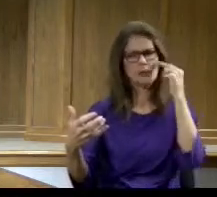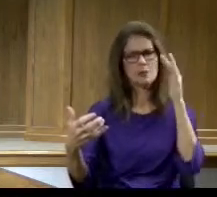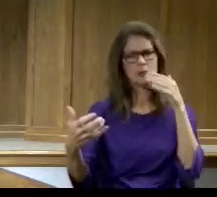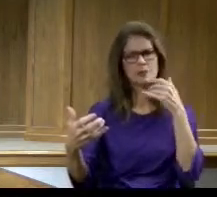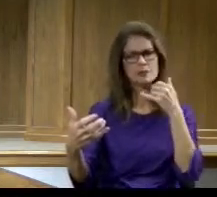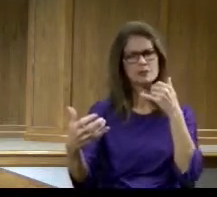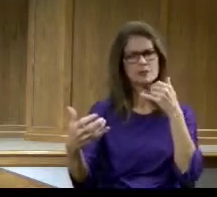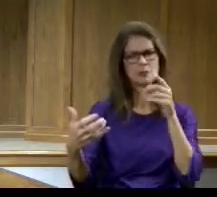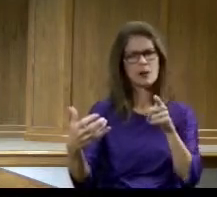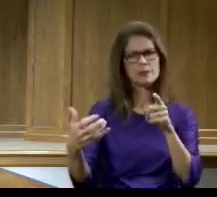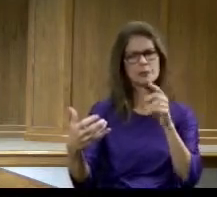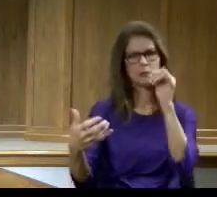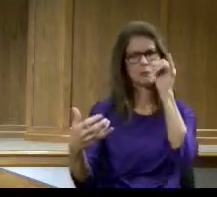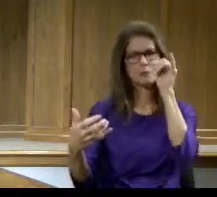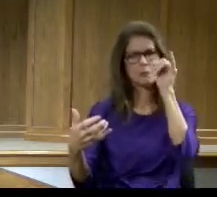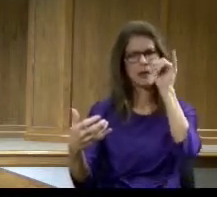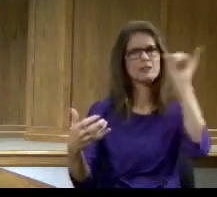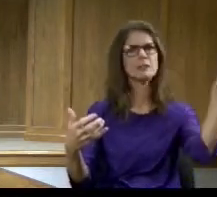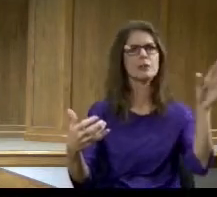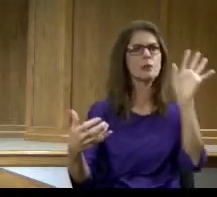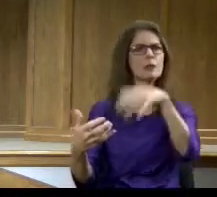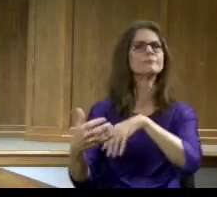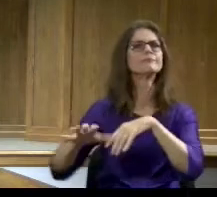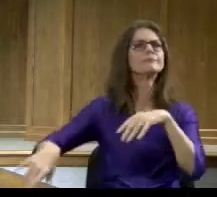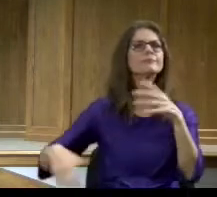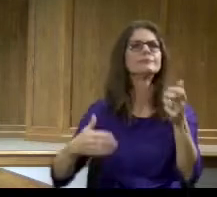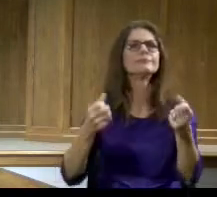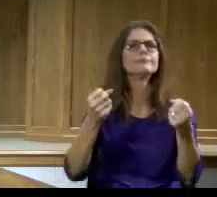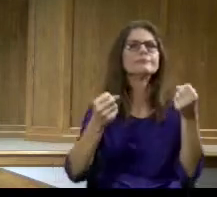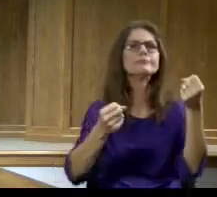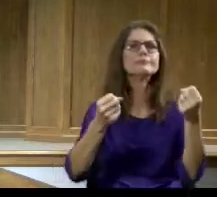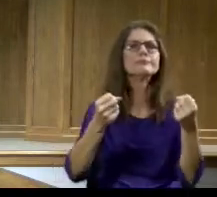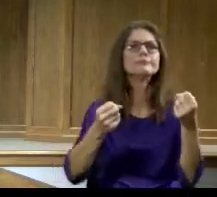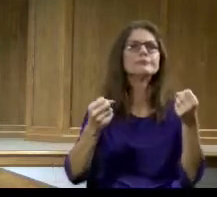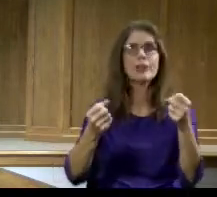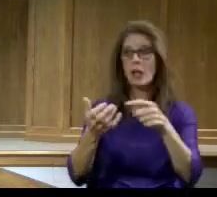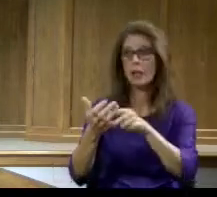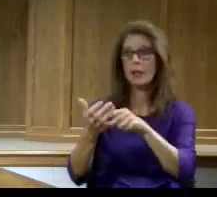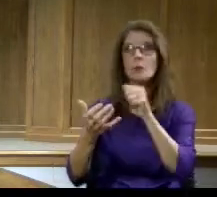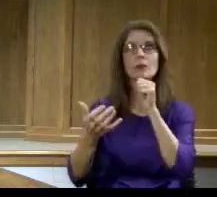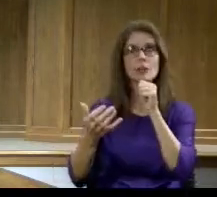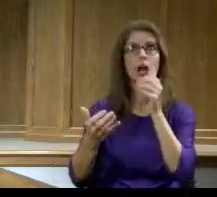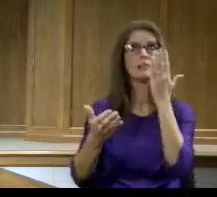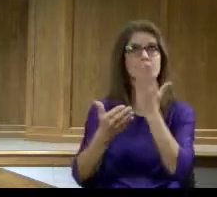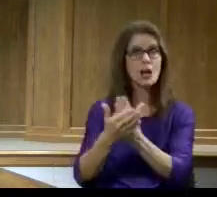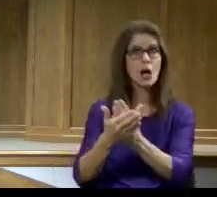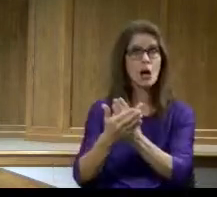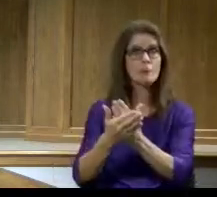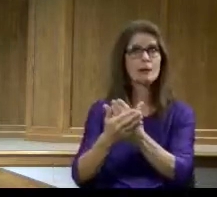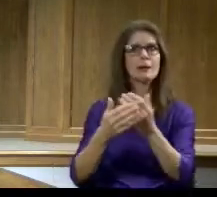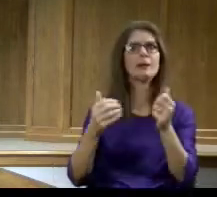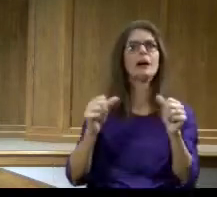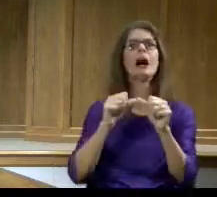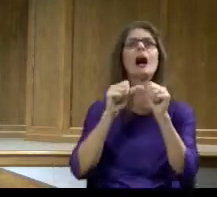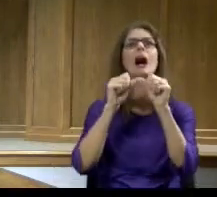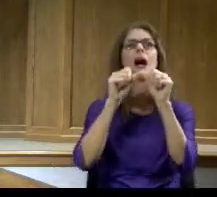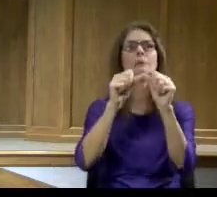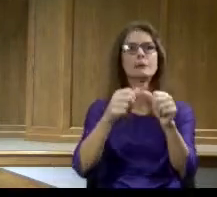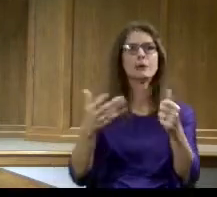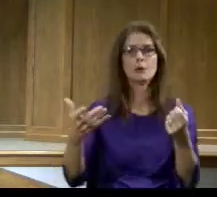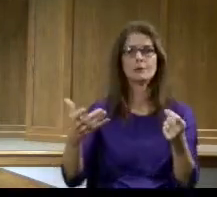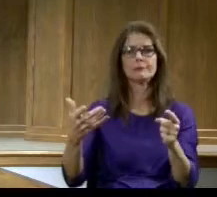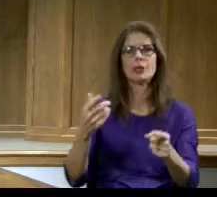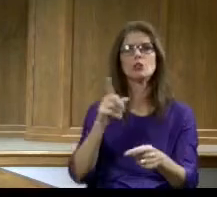and so I just ignored it. This person would not give up. I kept going, and she says, exit,